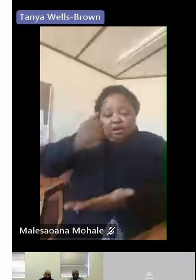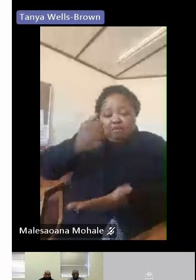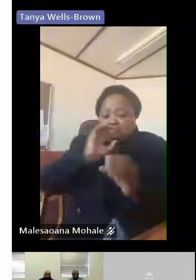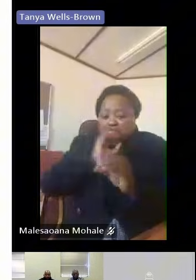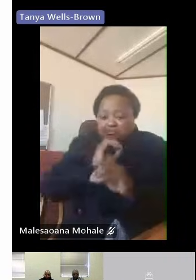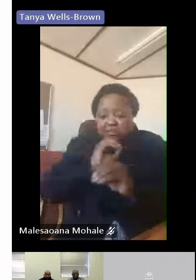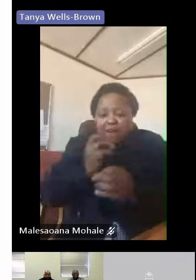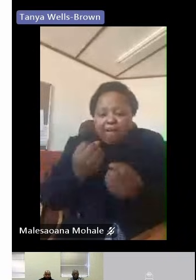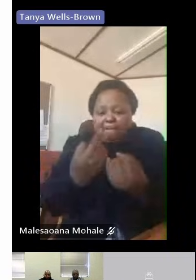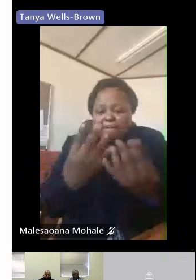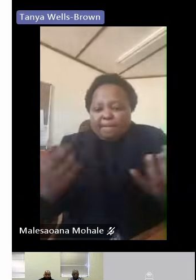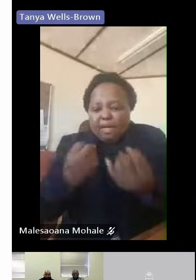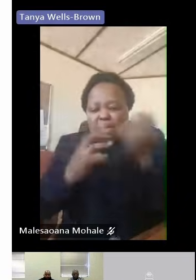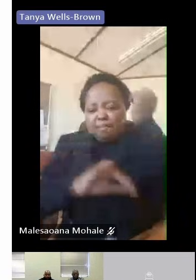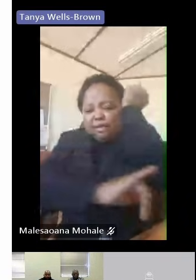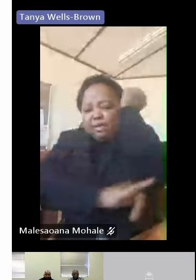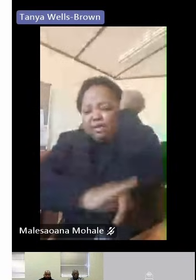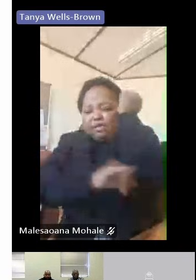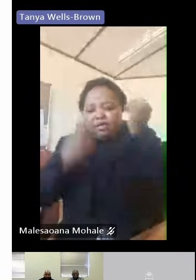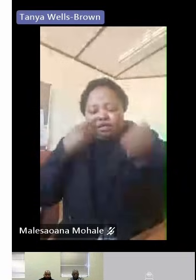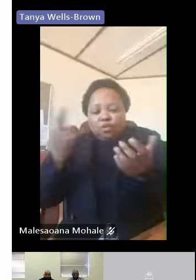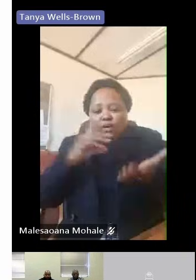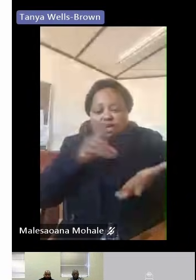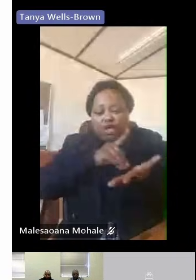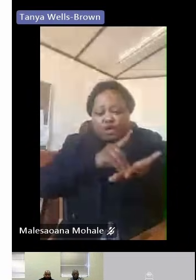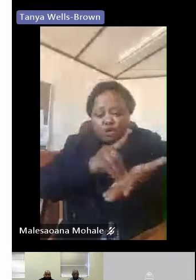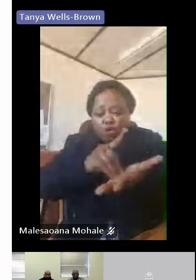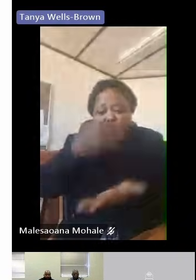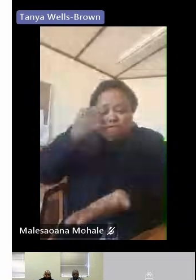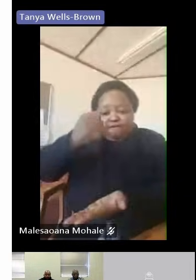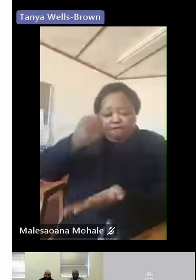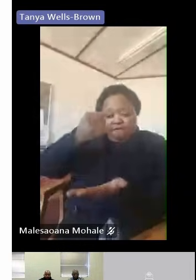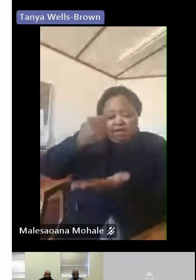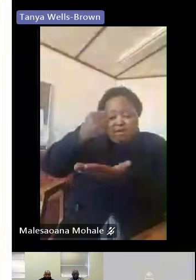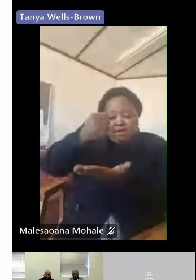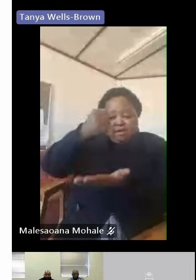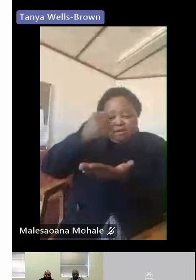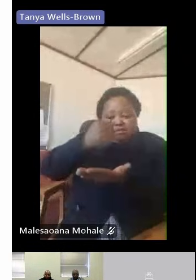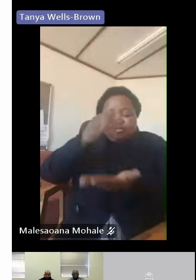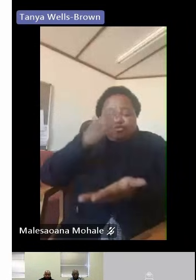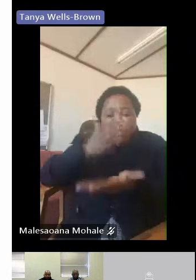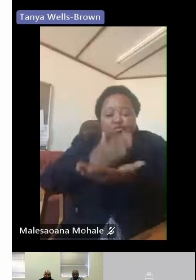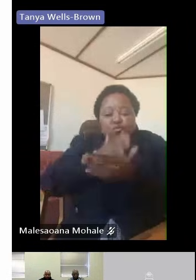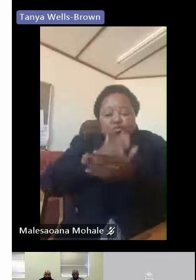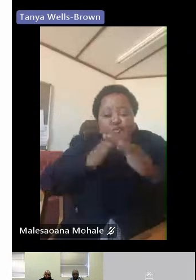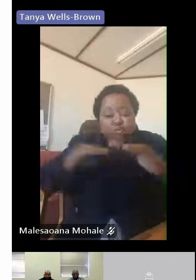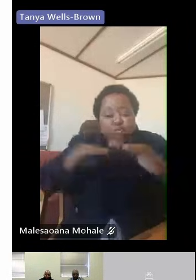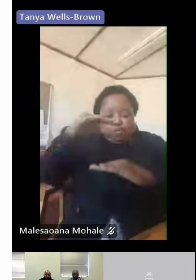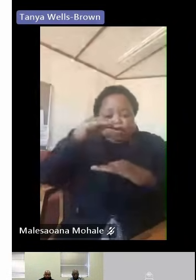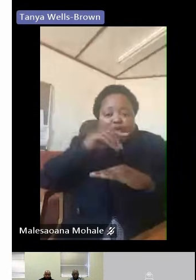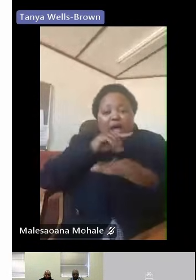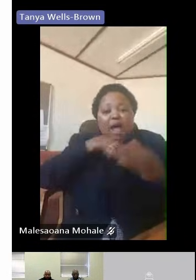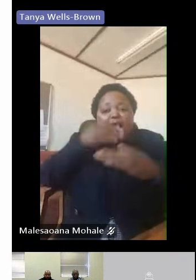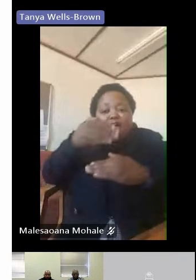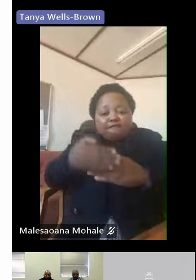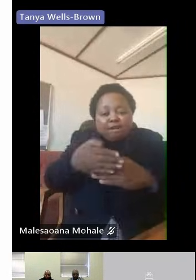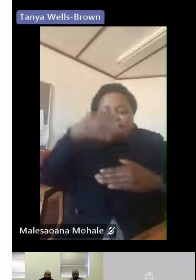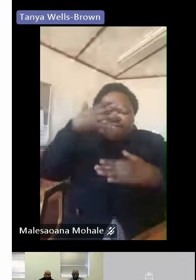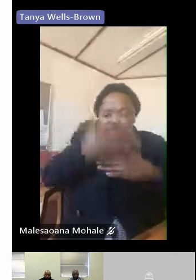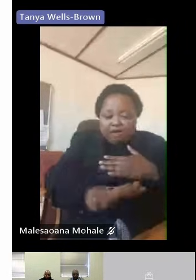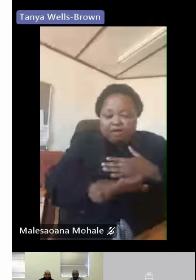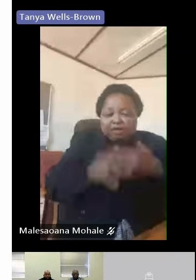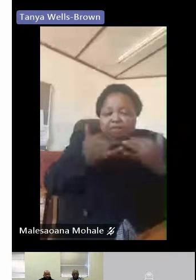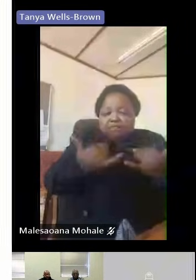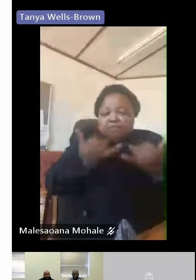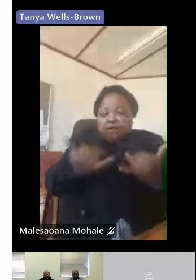is that donor funding dominates, and when donor funding ends, there is no dedicated funding for gender-based